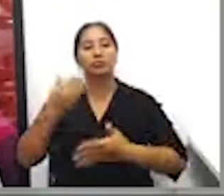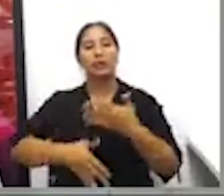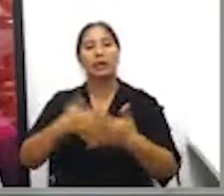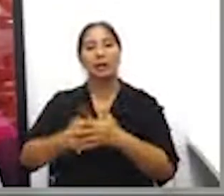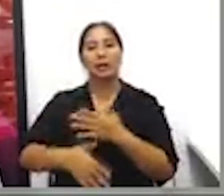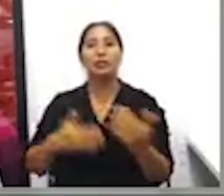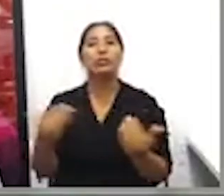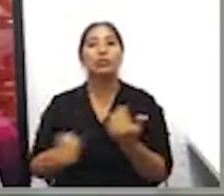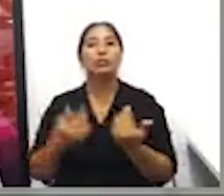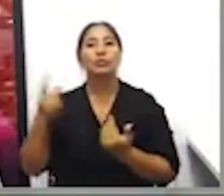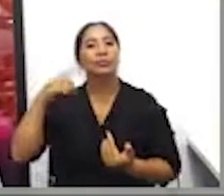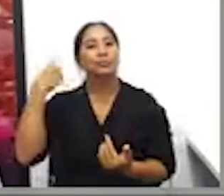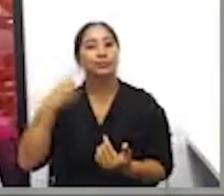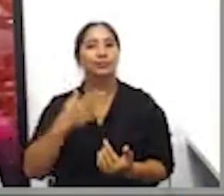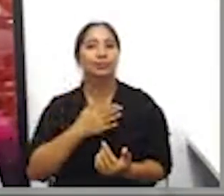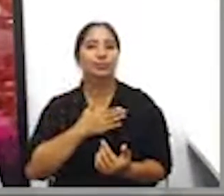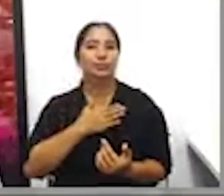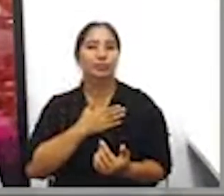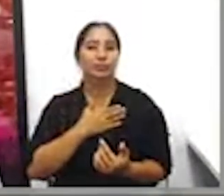kind people.